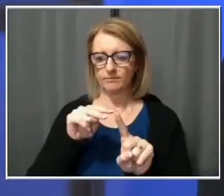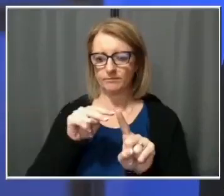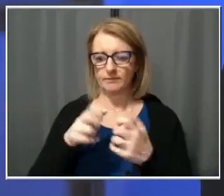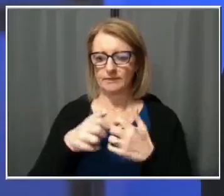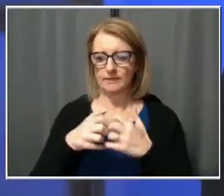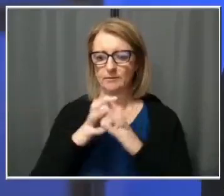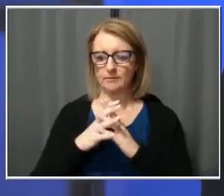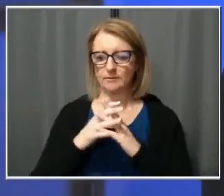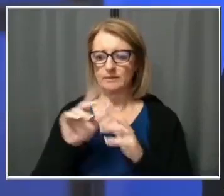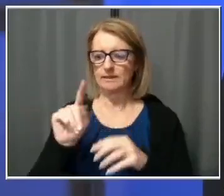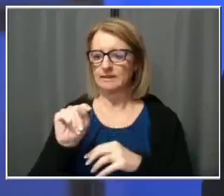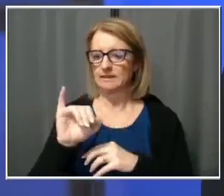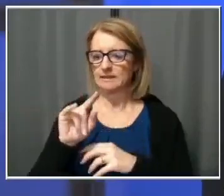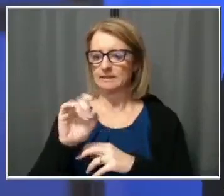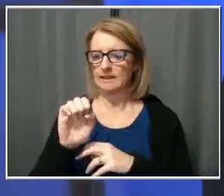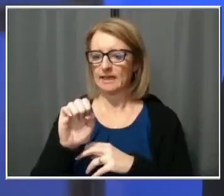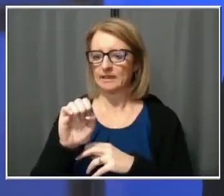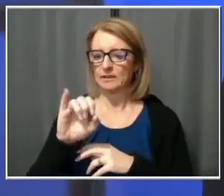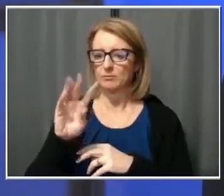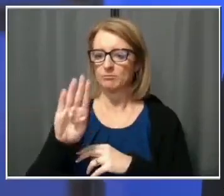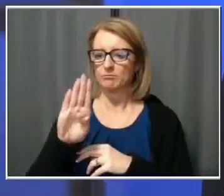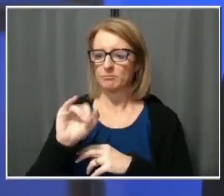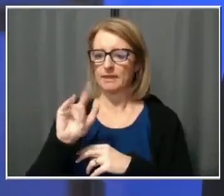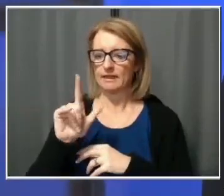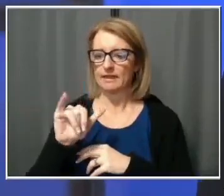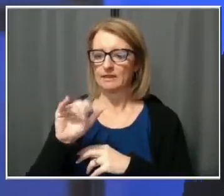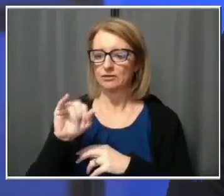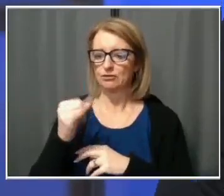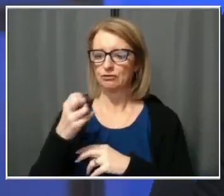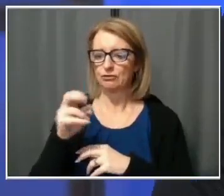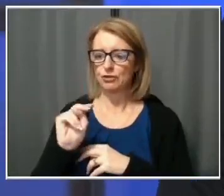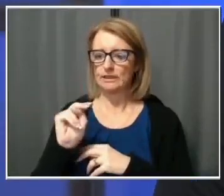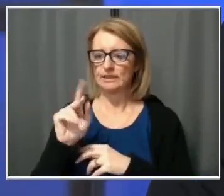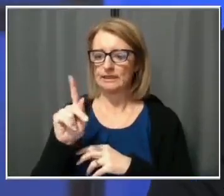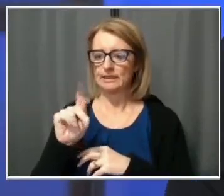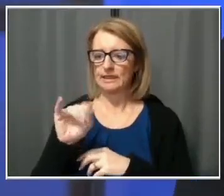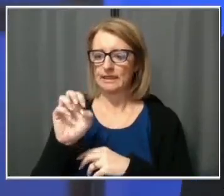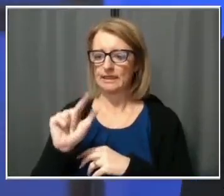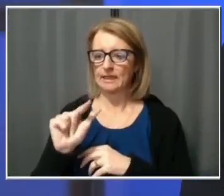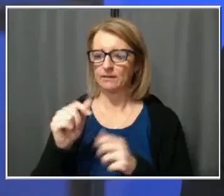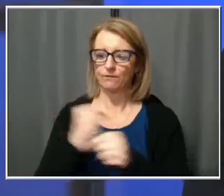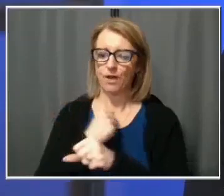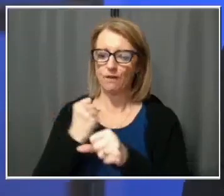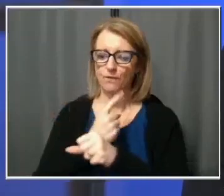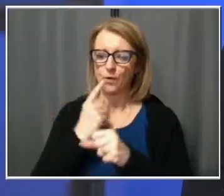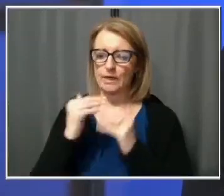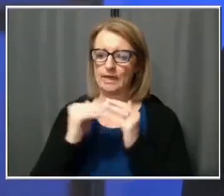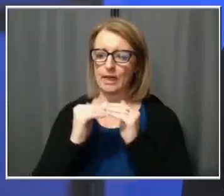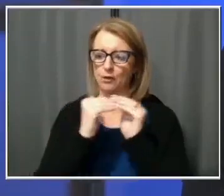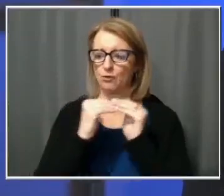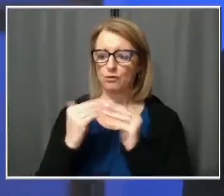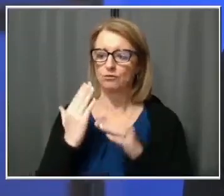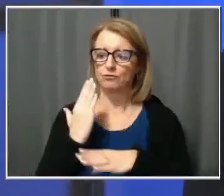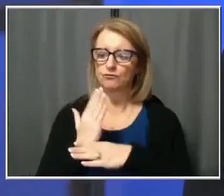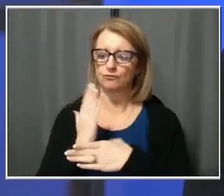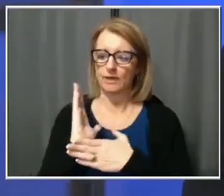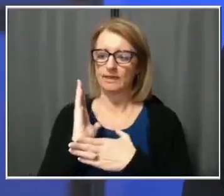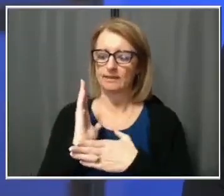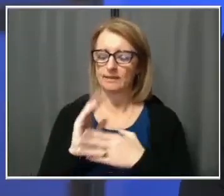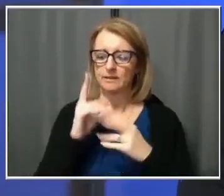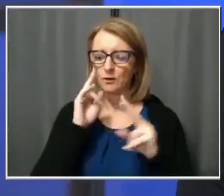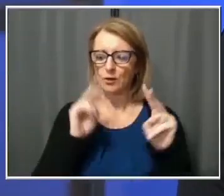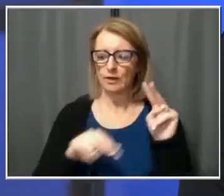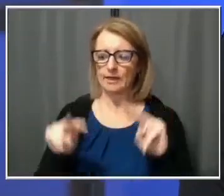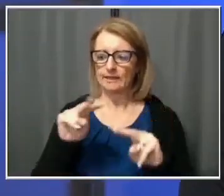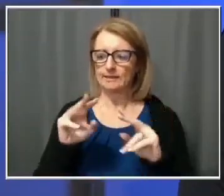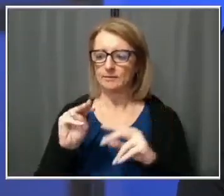Title IX and Billie Jean King and how much she fought for equal rights, all the way to was looking at some metrics last year, and it looked